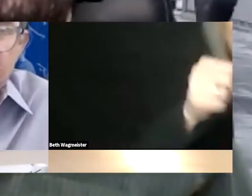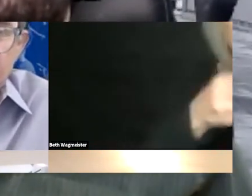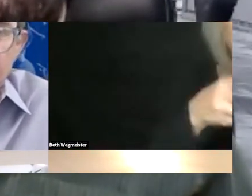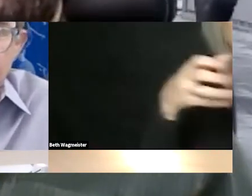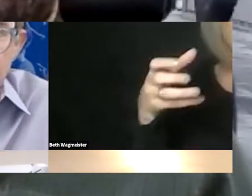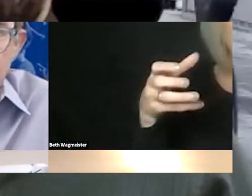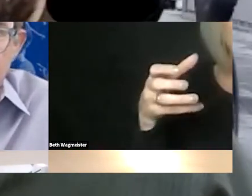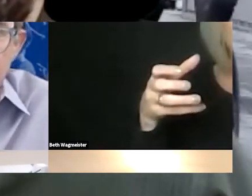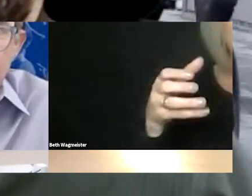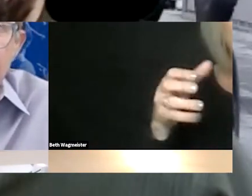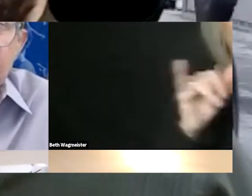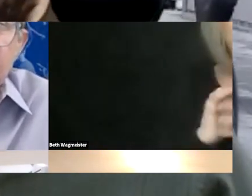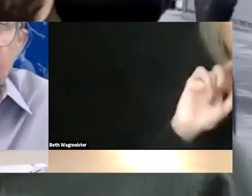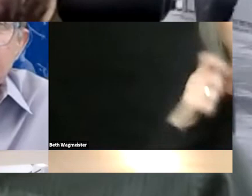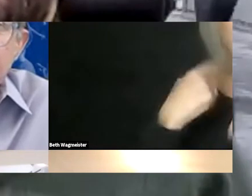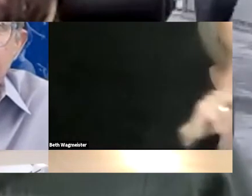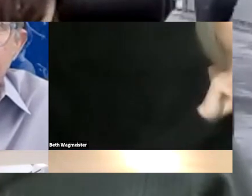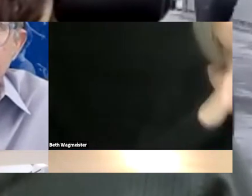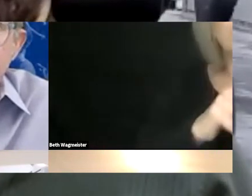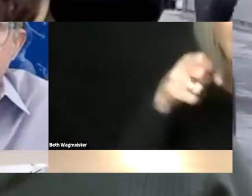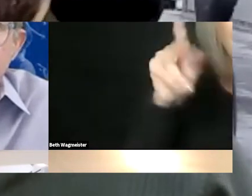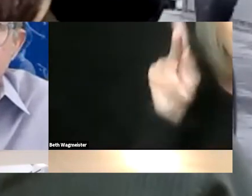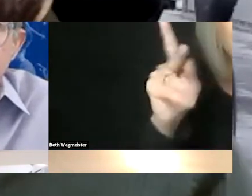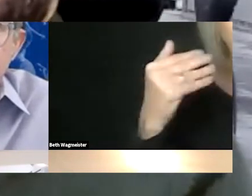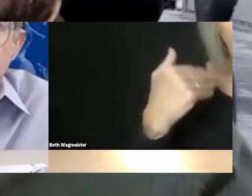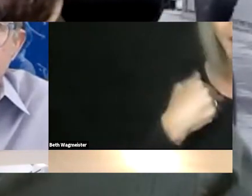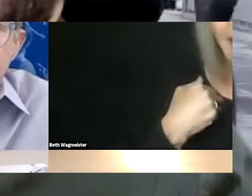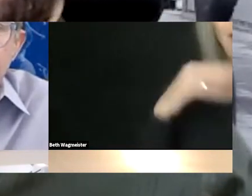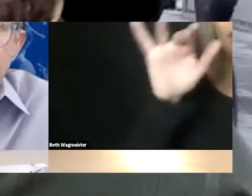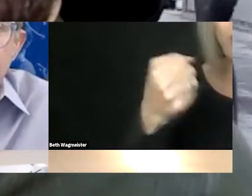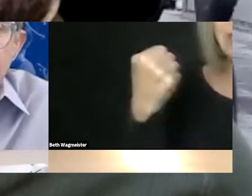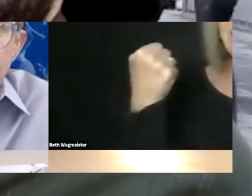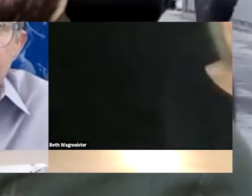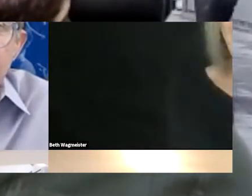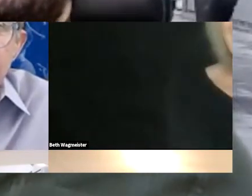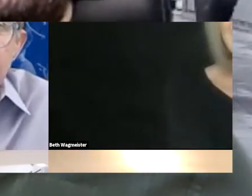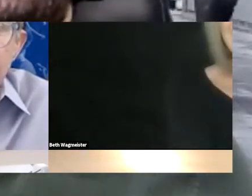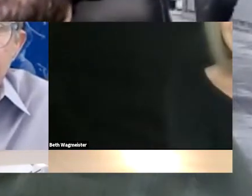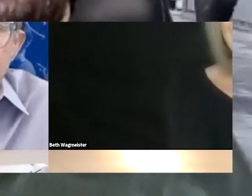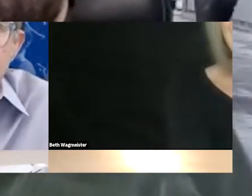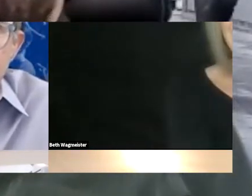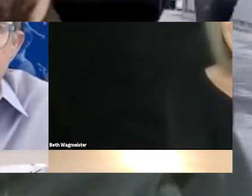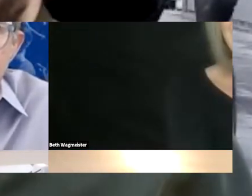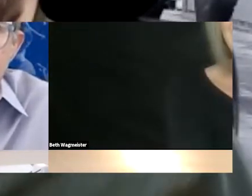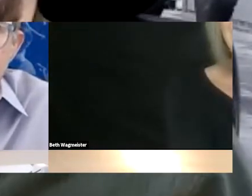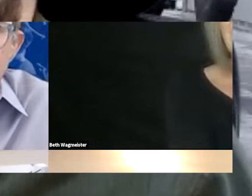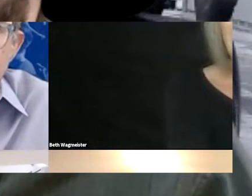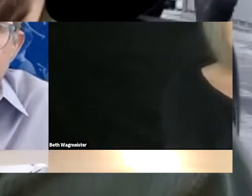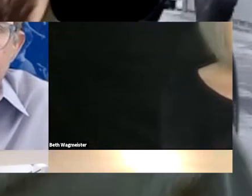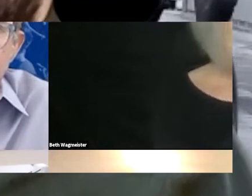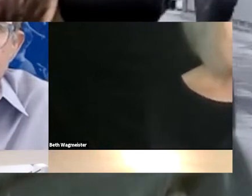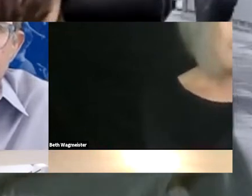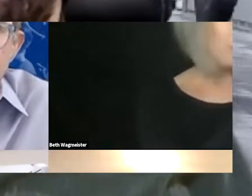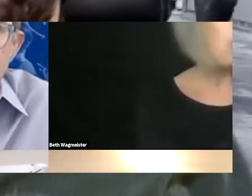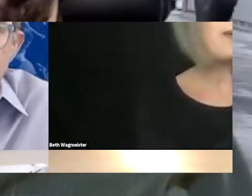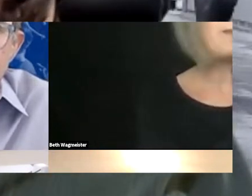gives us real opportunities to have those impacts, not only in getting employment to folks who